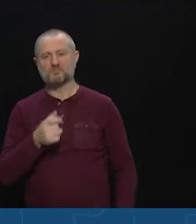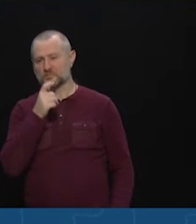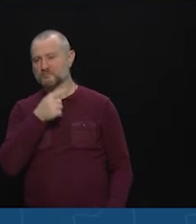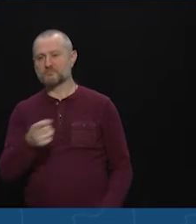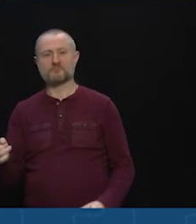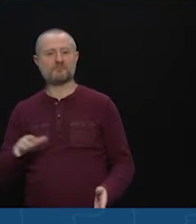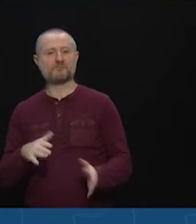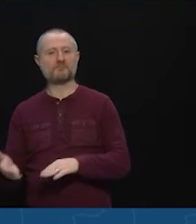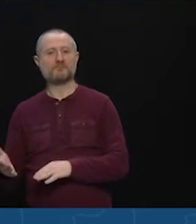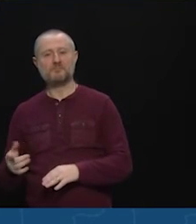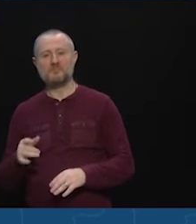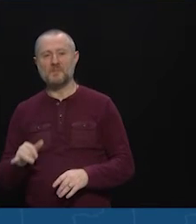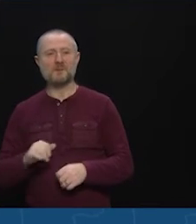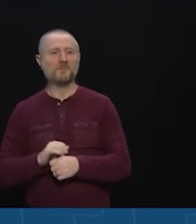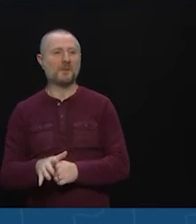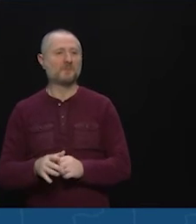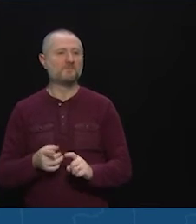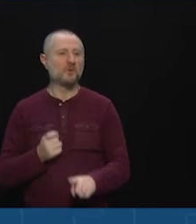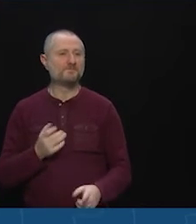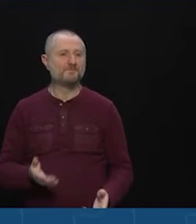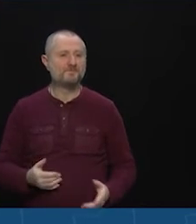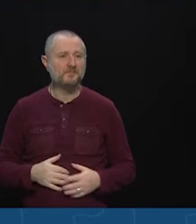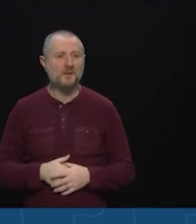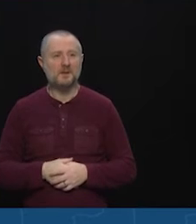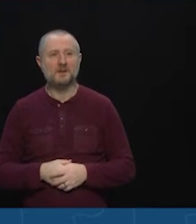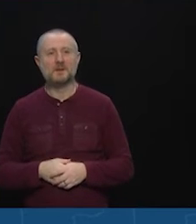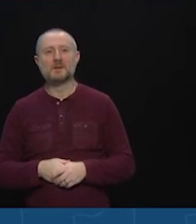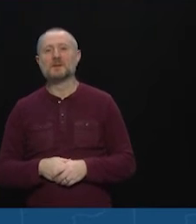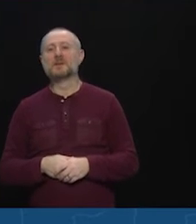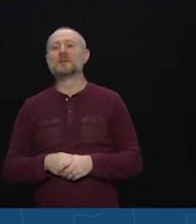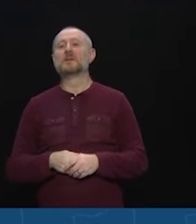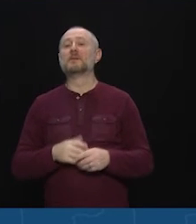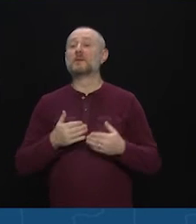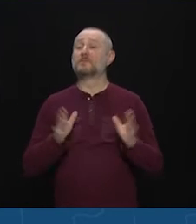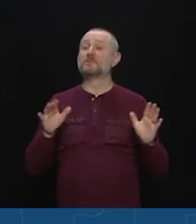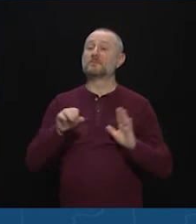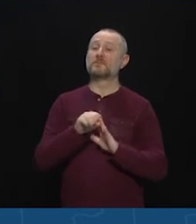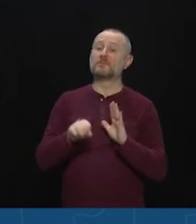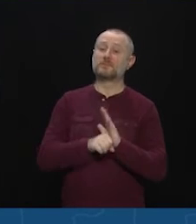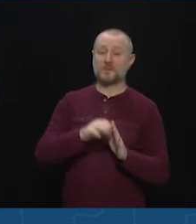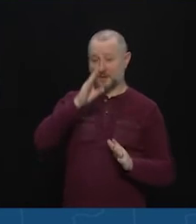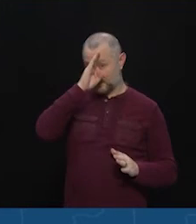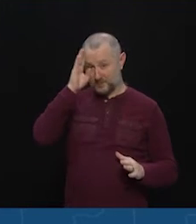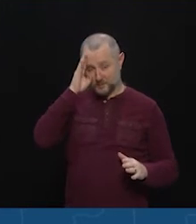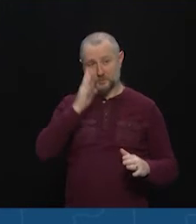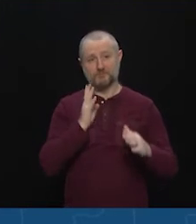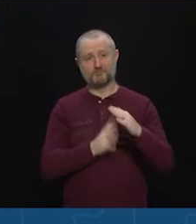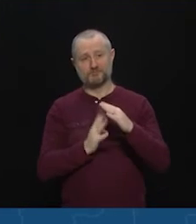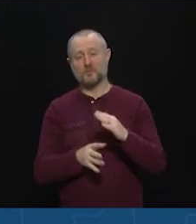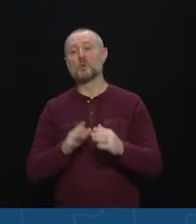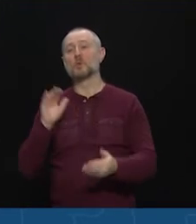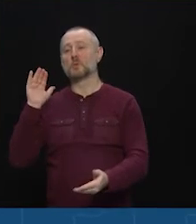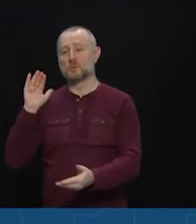So statewide hospitalizations are down quite a bit from the week before. Regional hospitalizations, I mentioned, we're doing well,